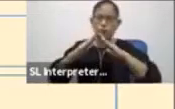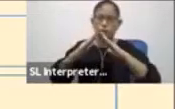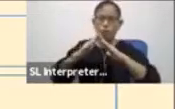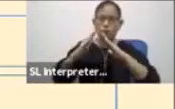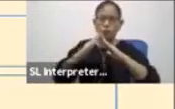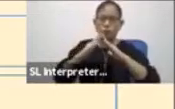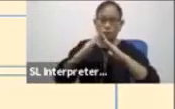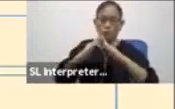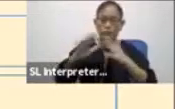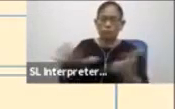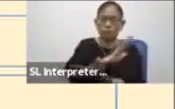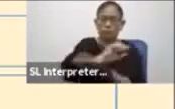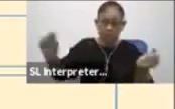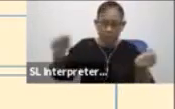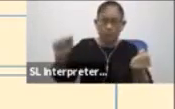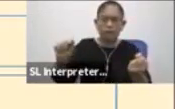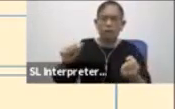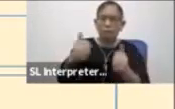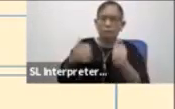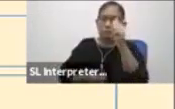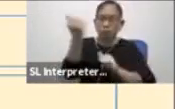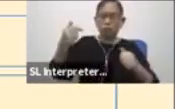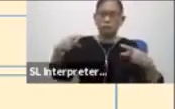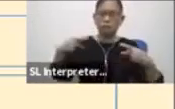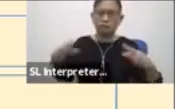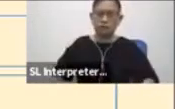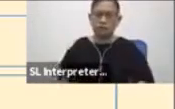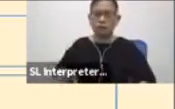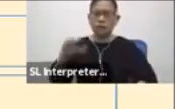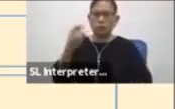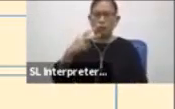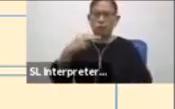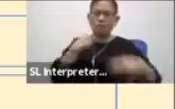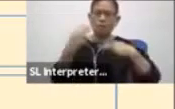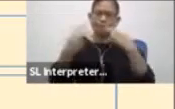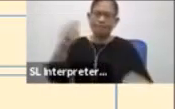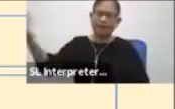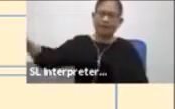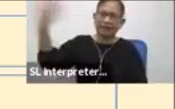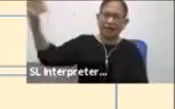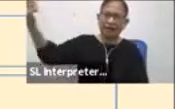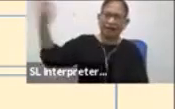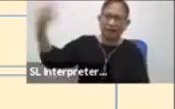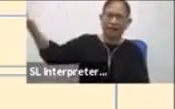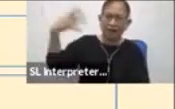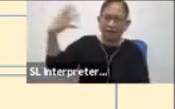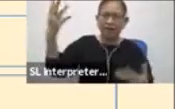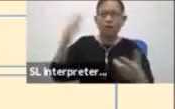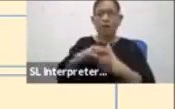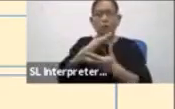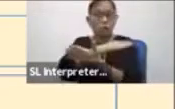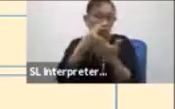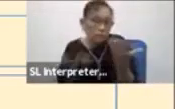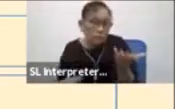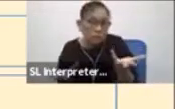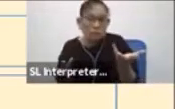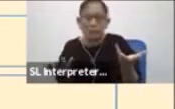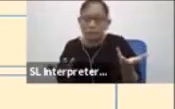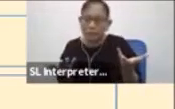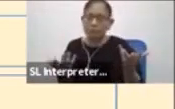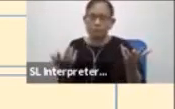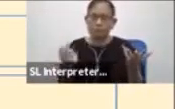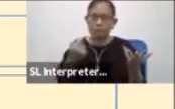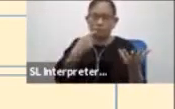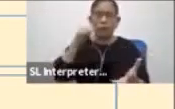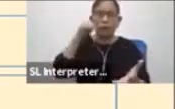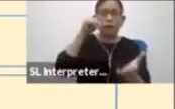Most cases were physical and verbally abused. And there were also some cases where wives or